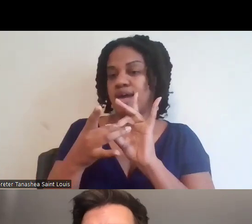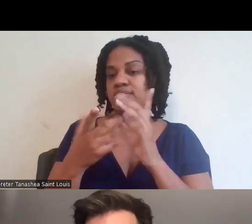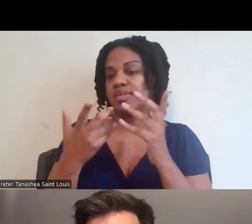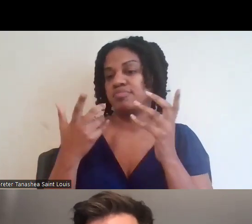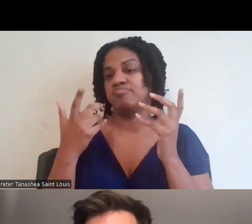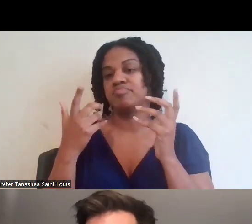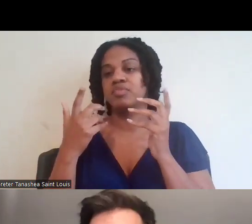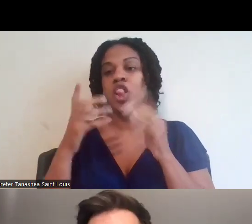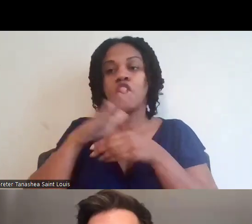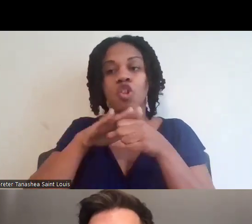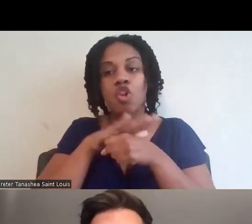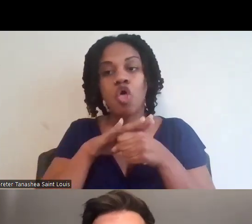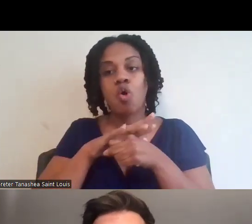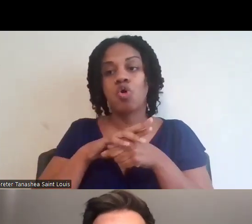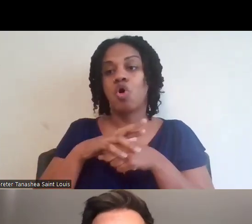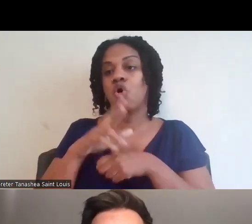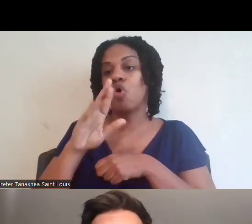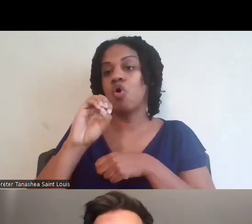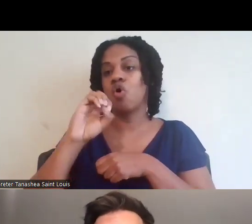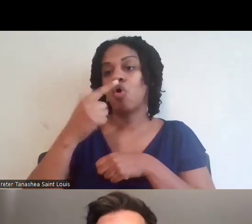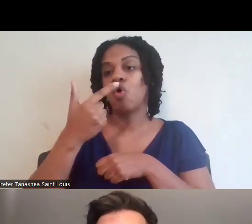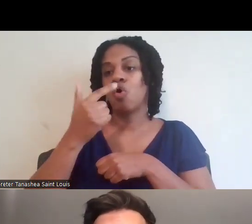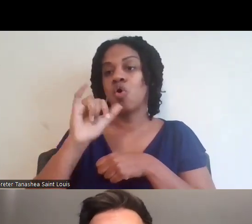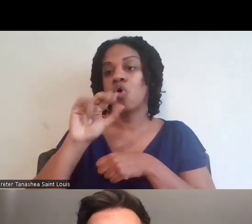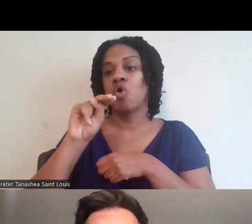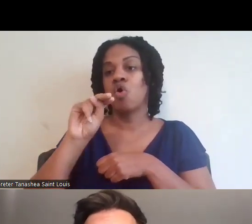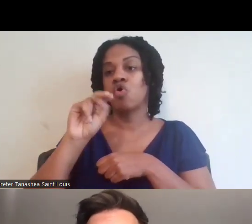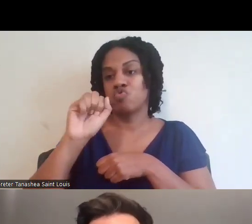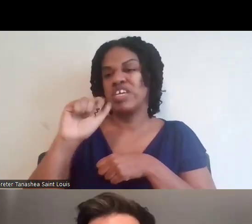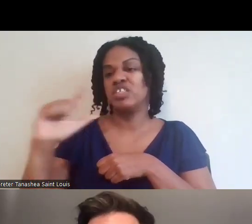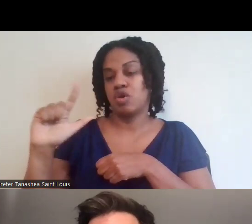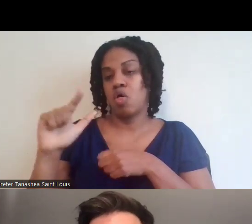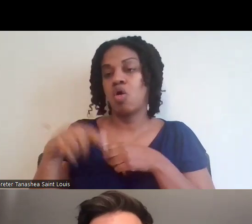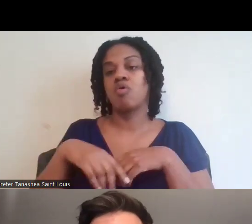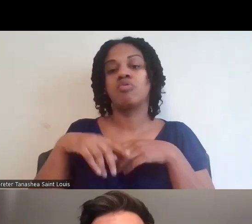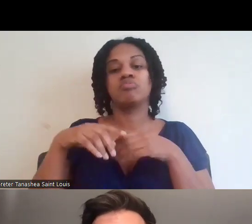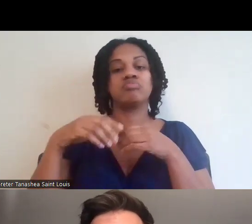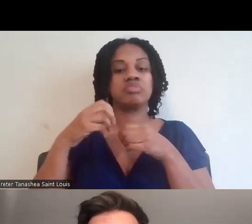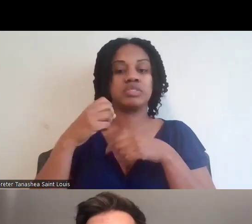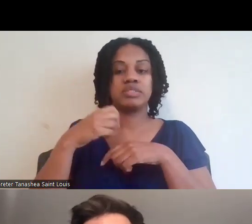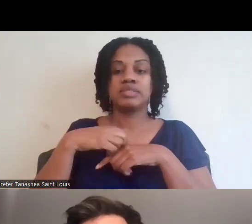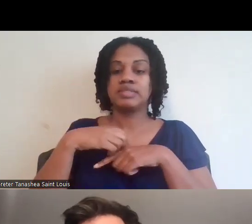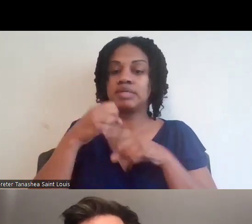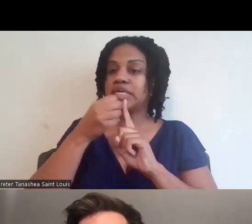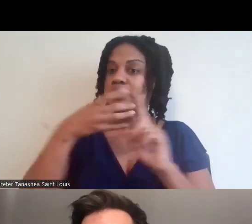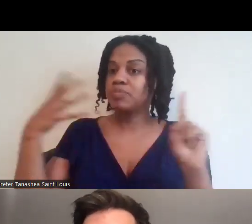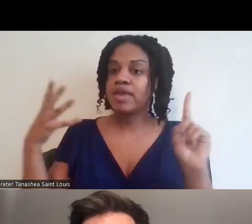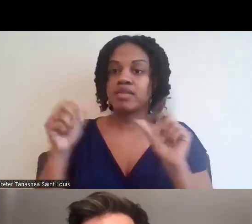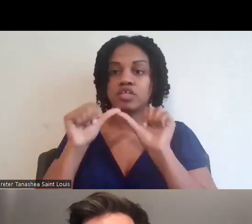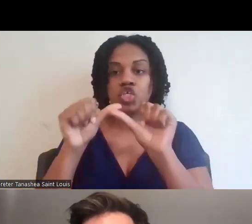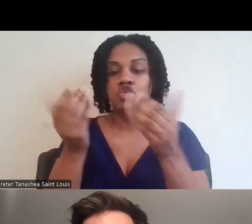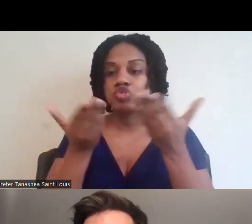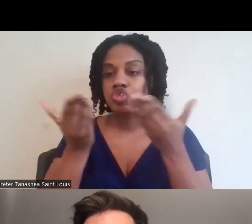to local, regional, maybe state-level, public and private stakeholders, spanning the continuums of services